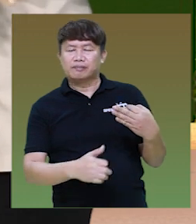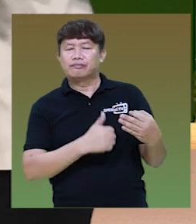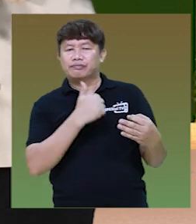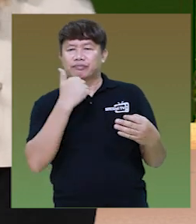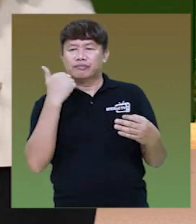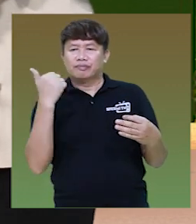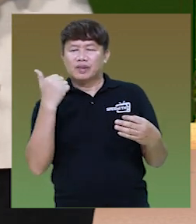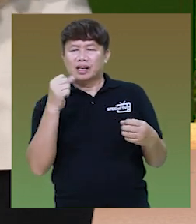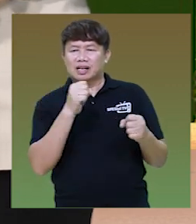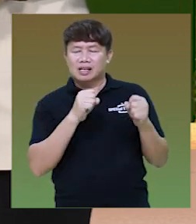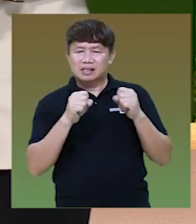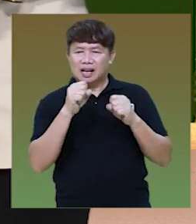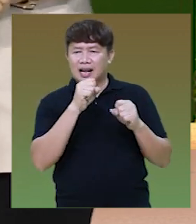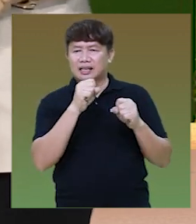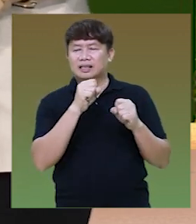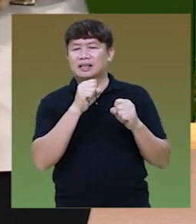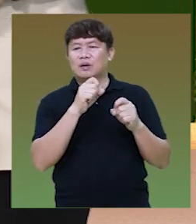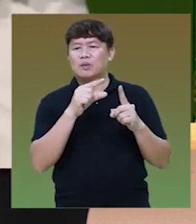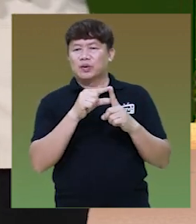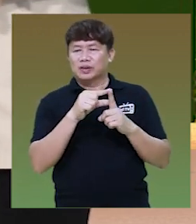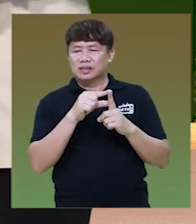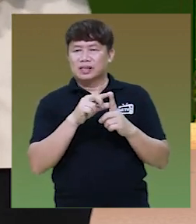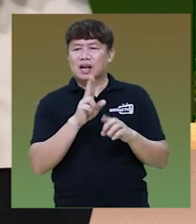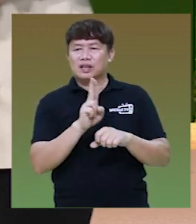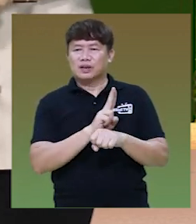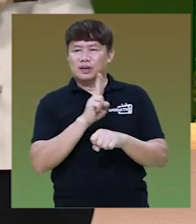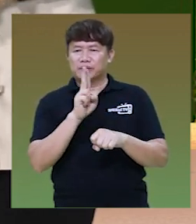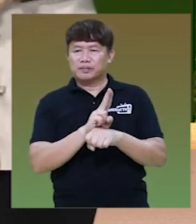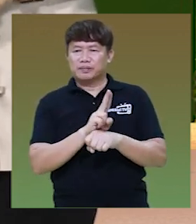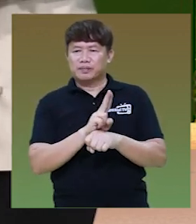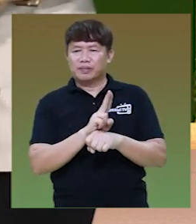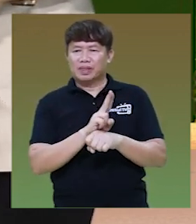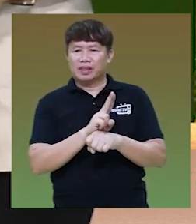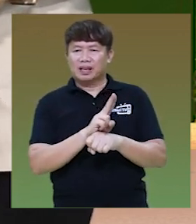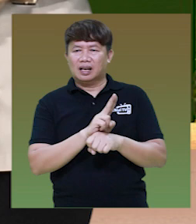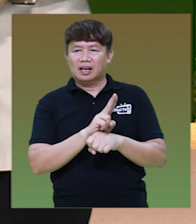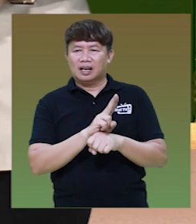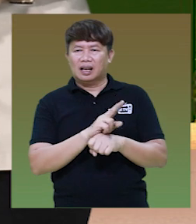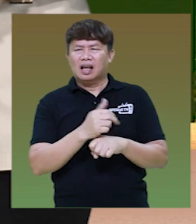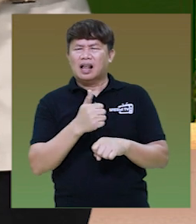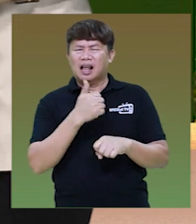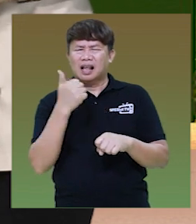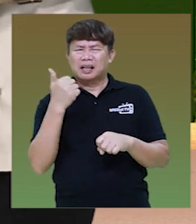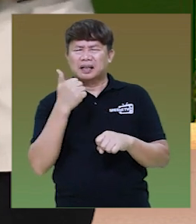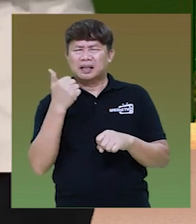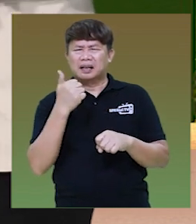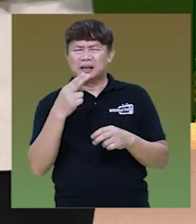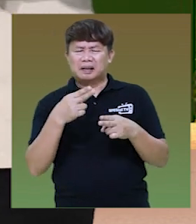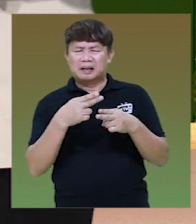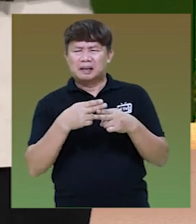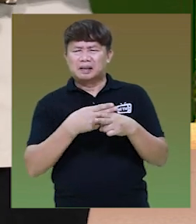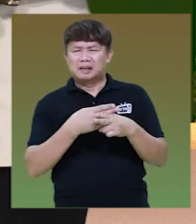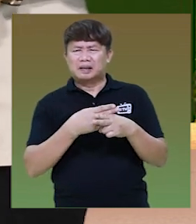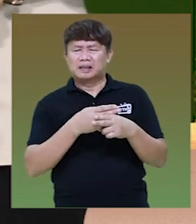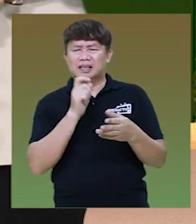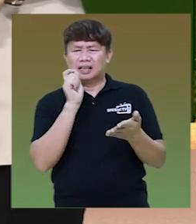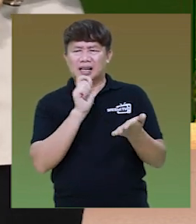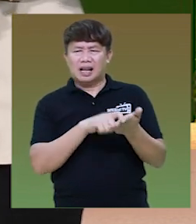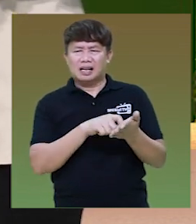signal words used. Here is another short text. Let us read this,